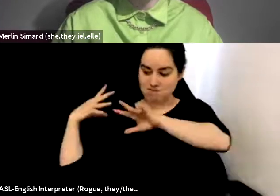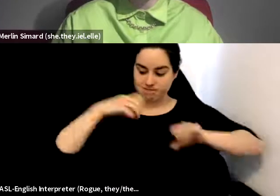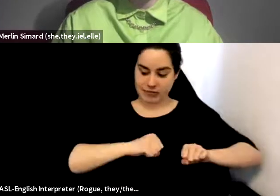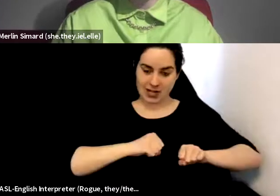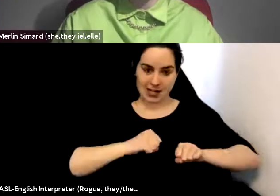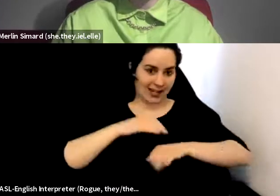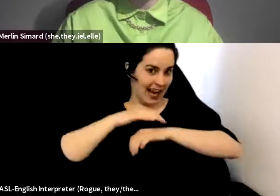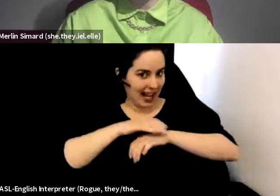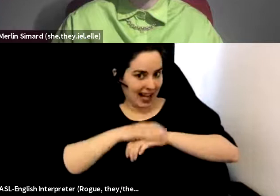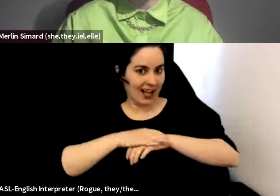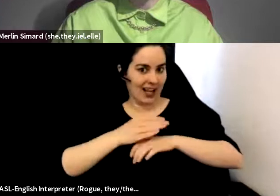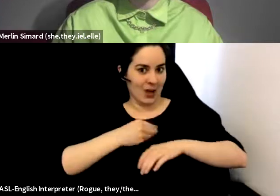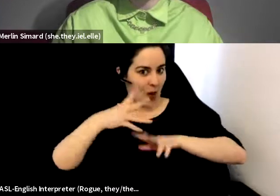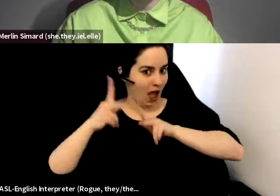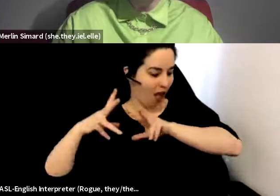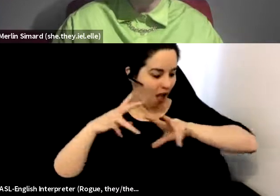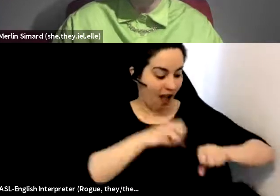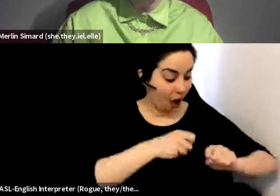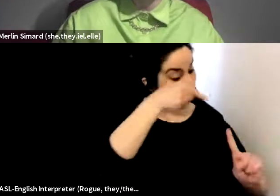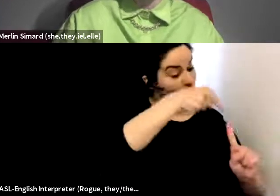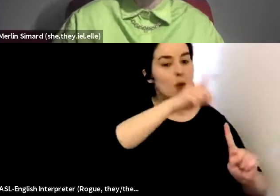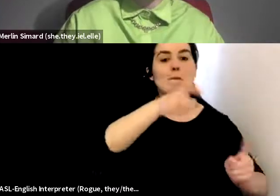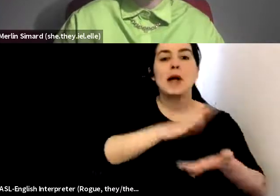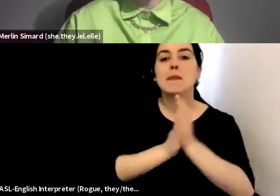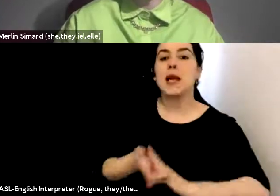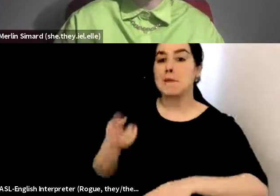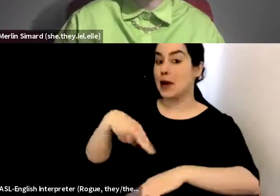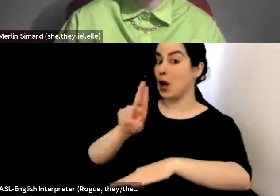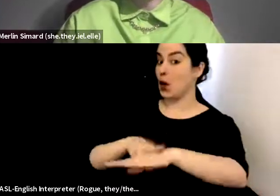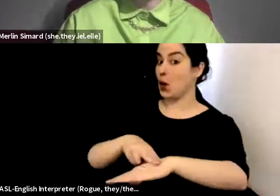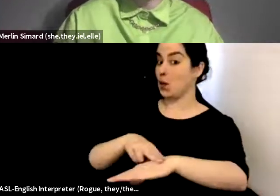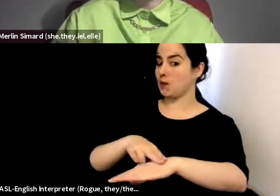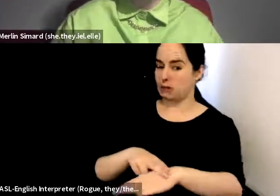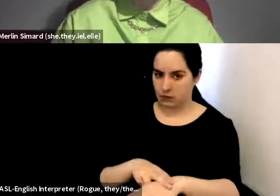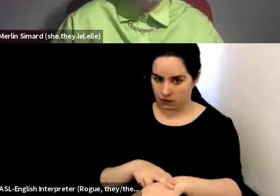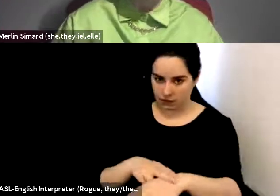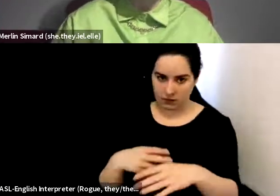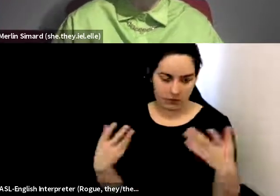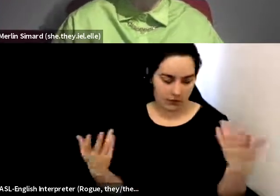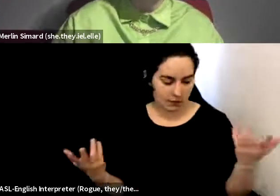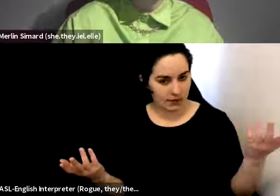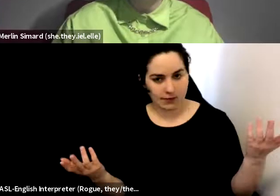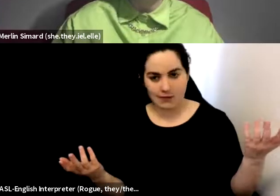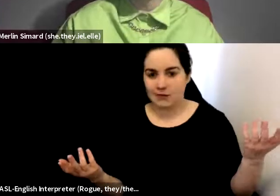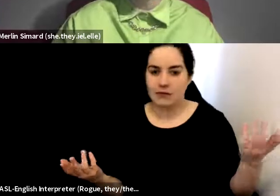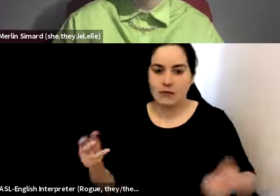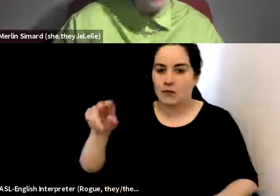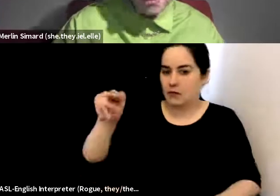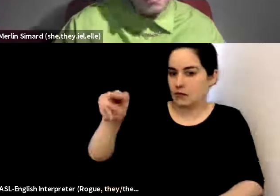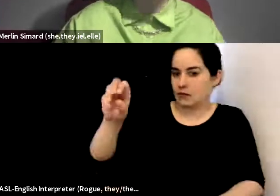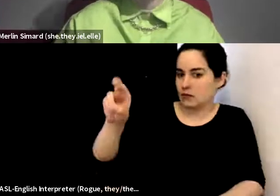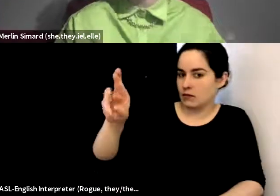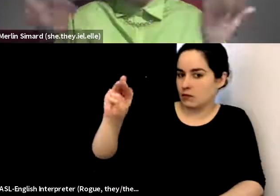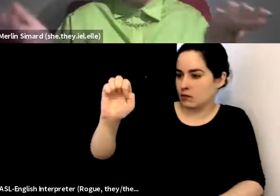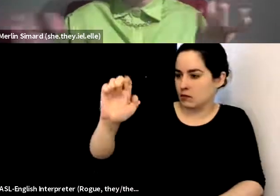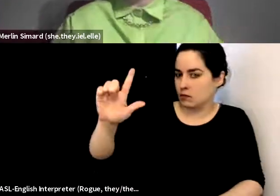people embody a state of normal, which is really, you know, like, what do we mean when we say